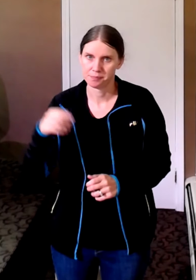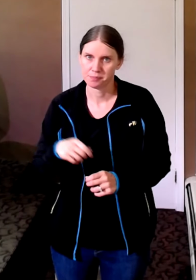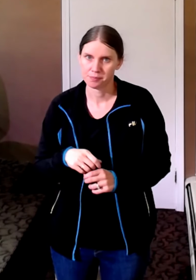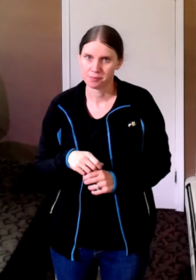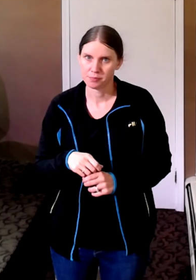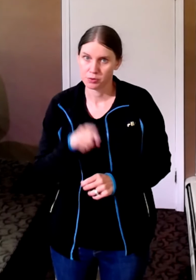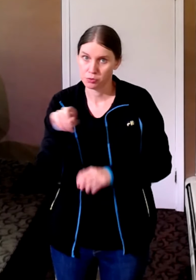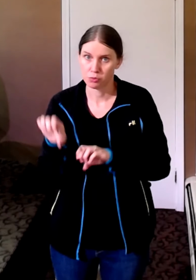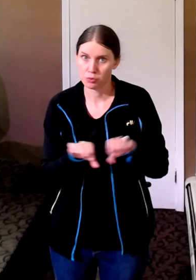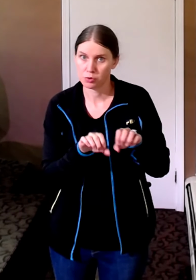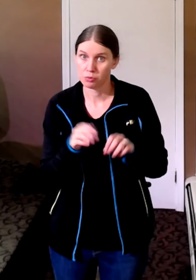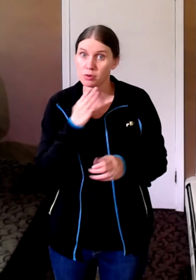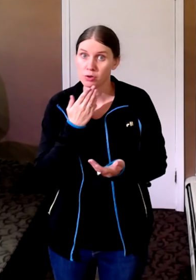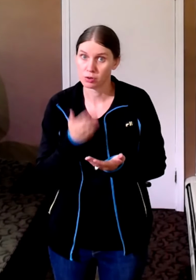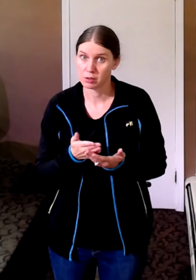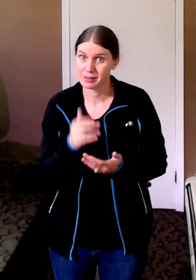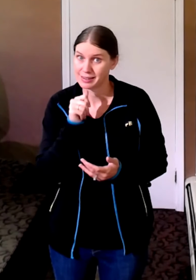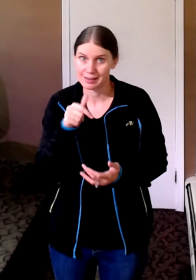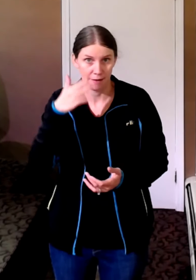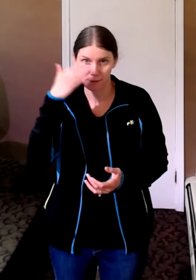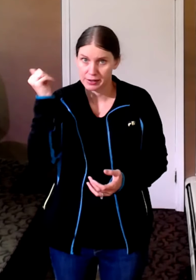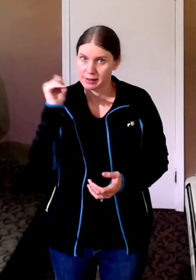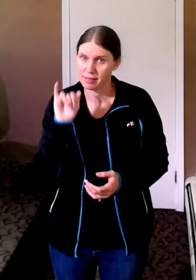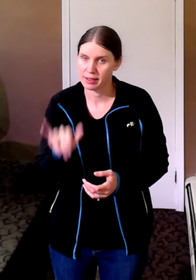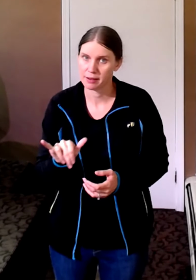We do well not to forget that.